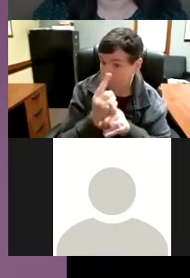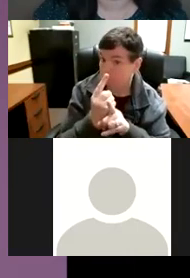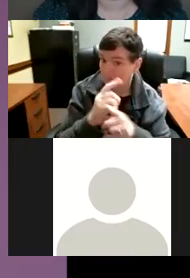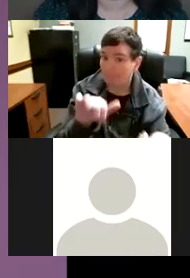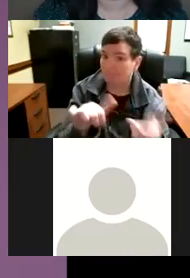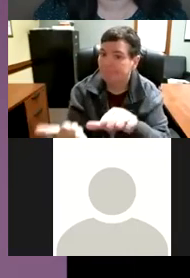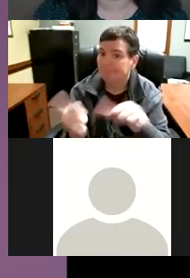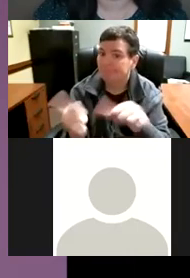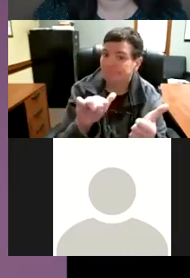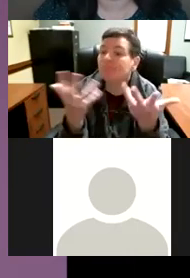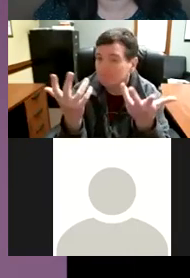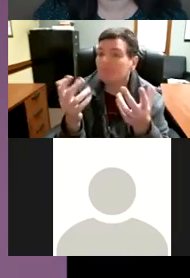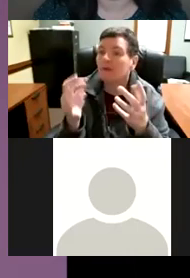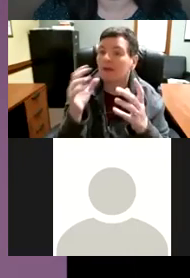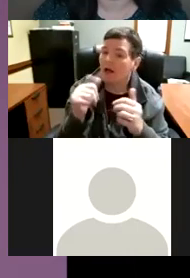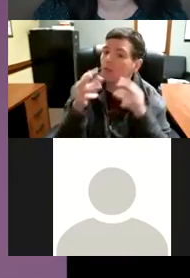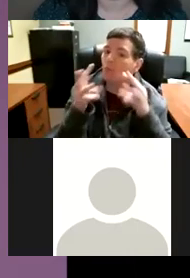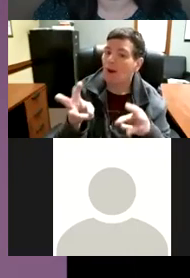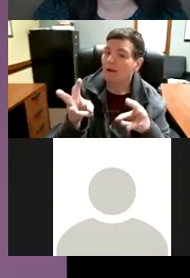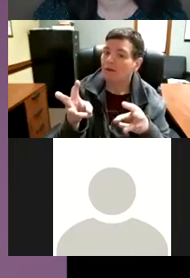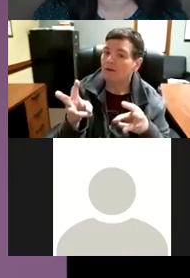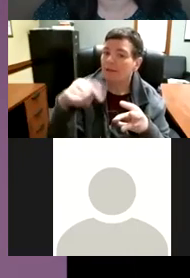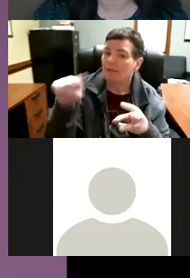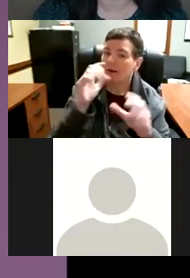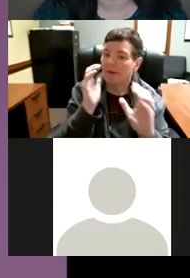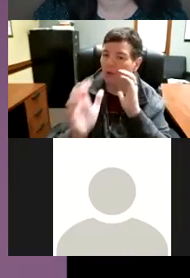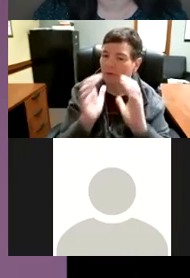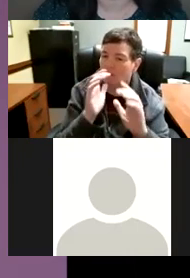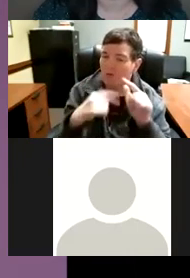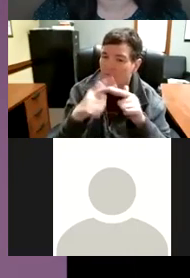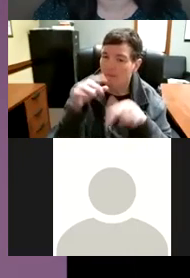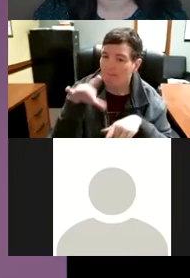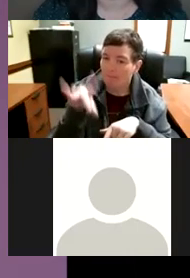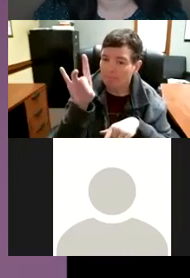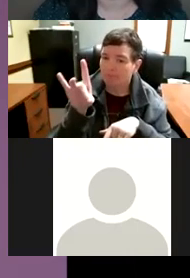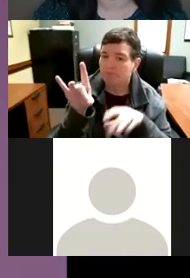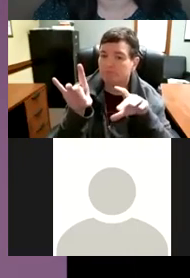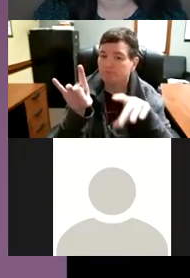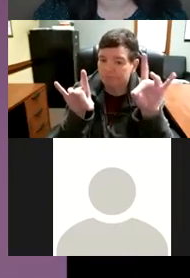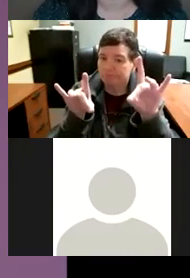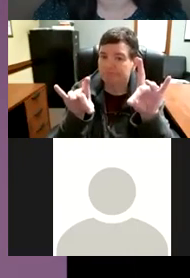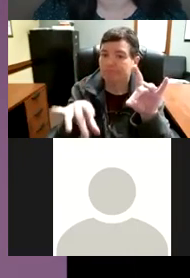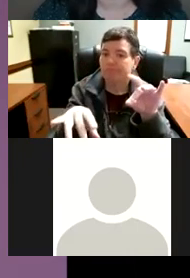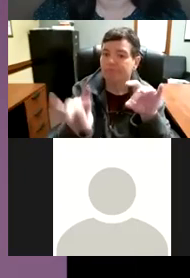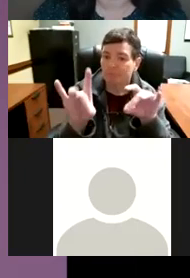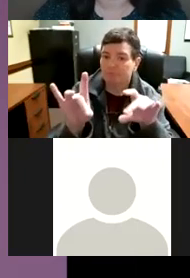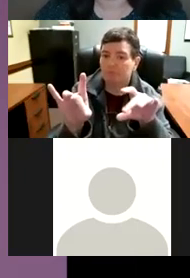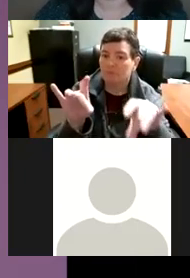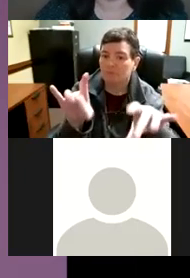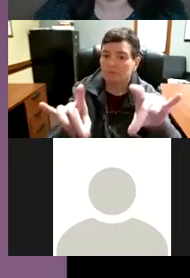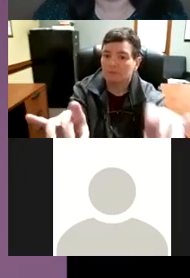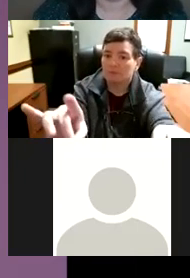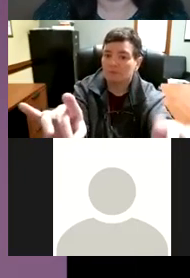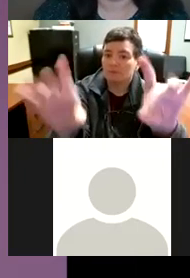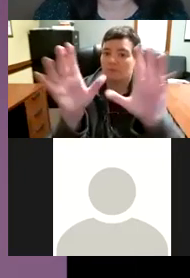other ways that they are communicating, and then I'll slowly start to be able to speak French.